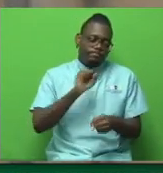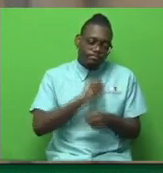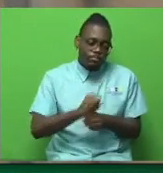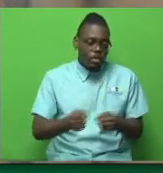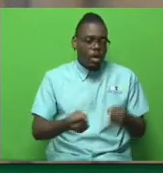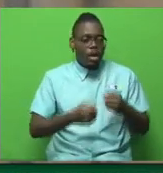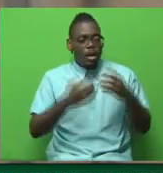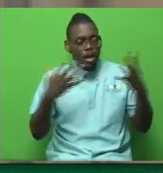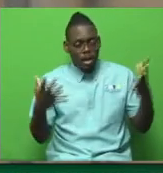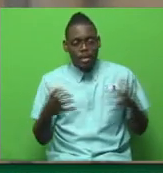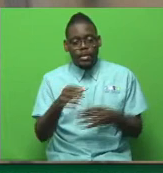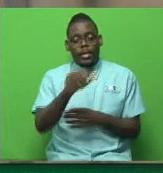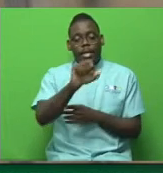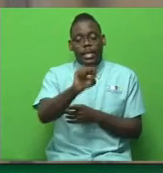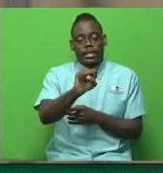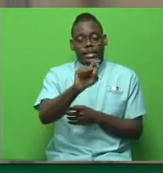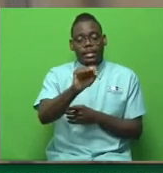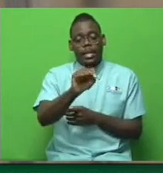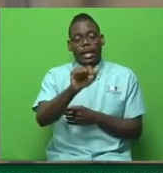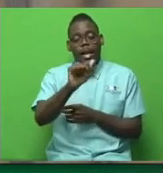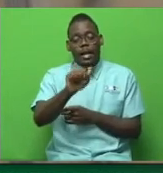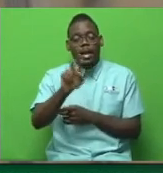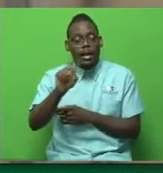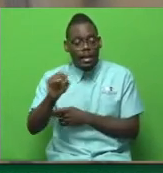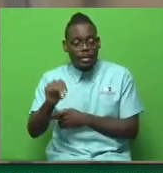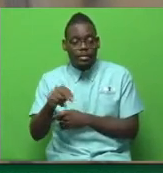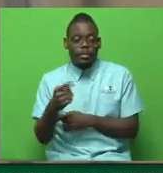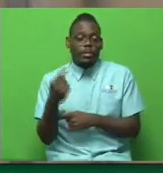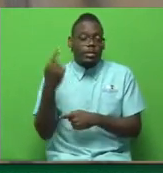take care of them every single day